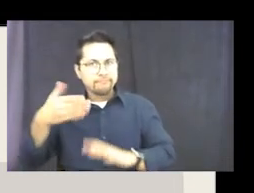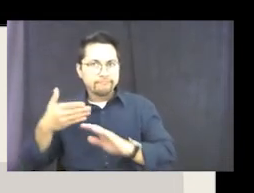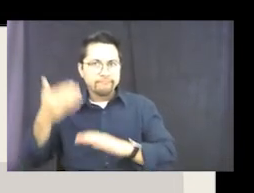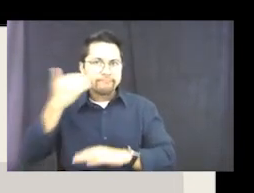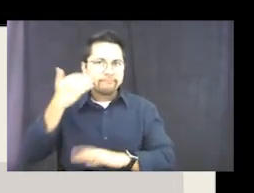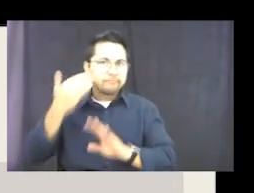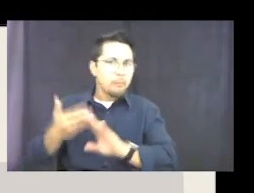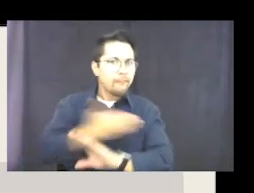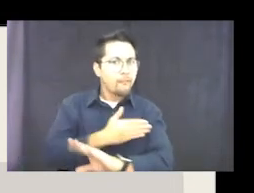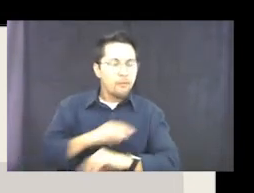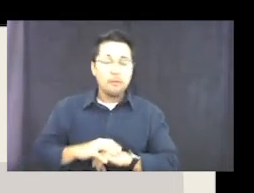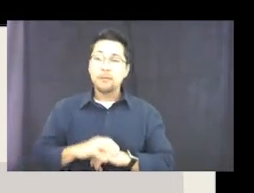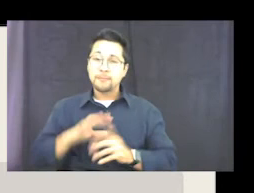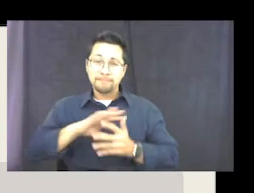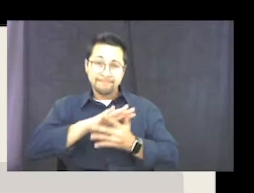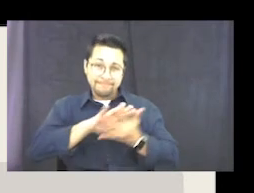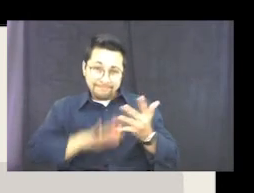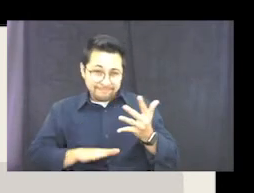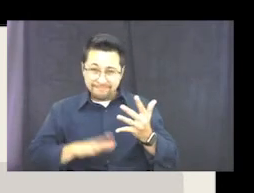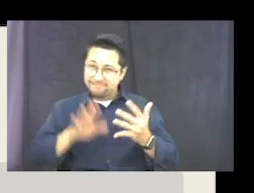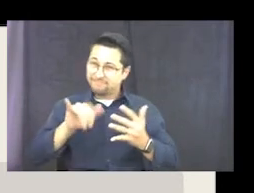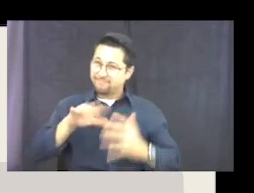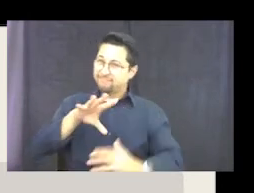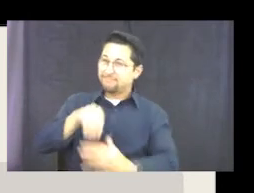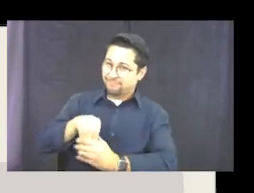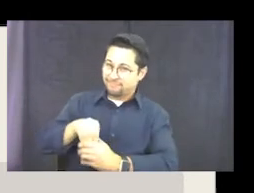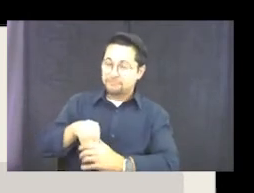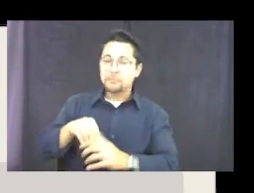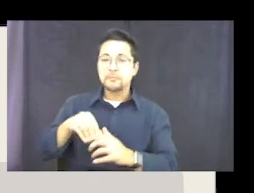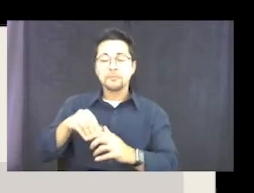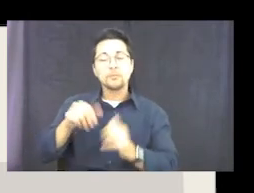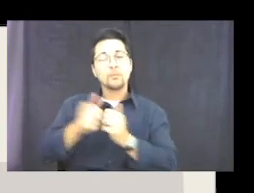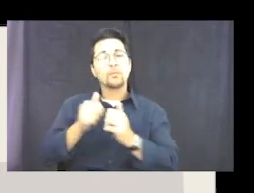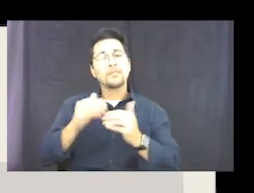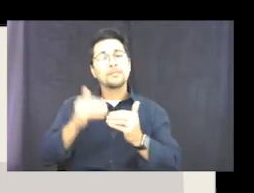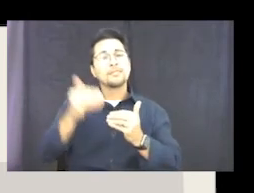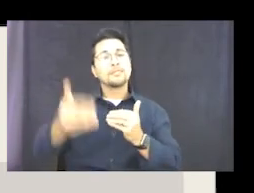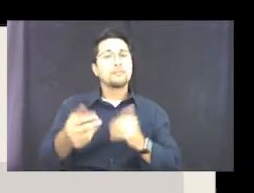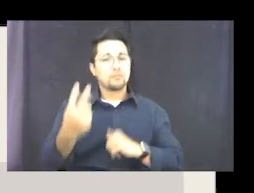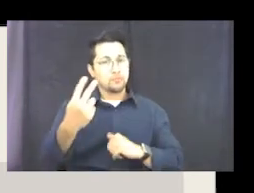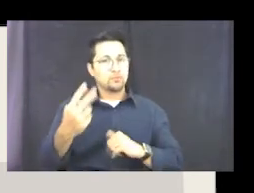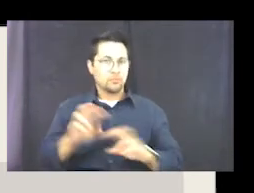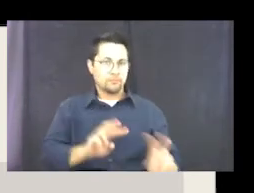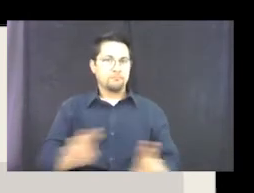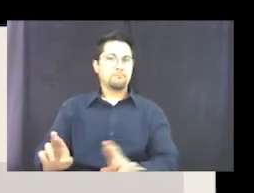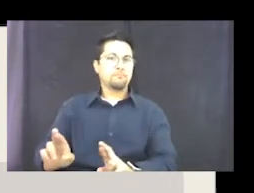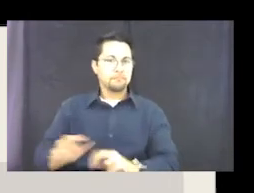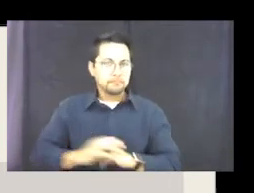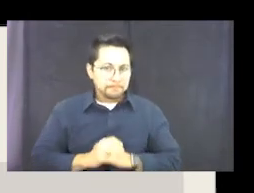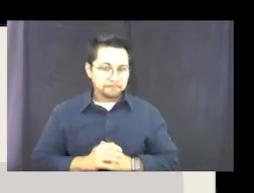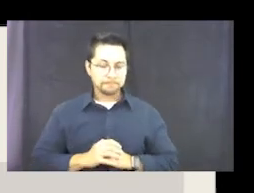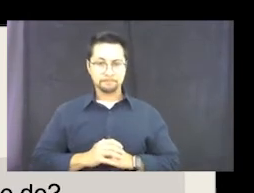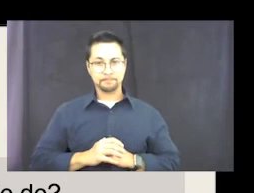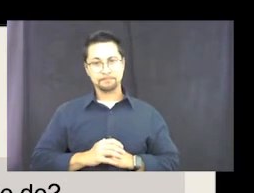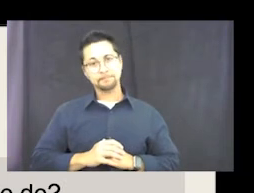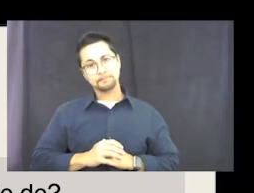All of this is included in step 2 to prepare.